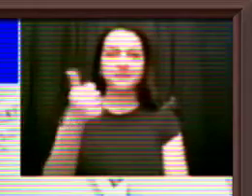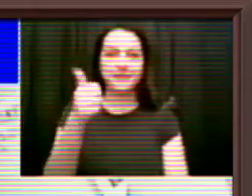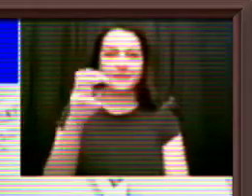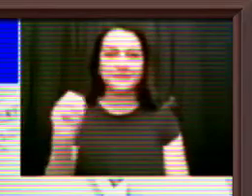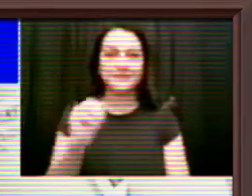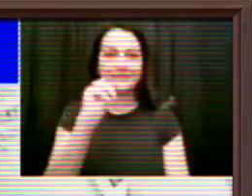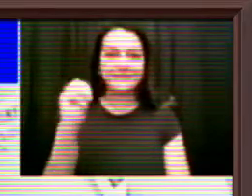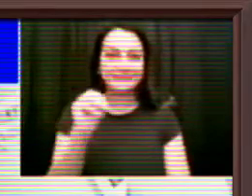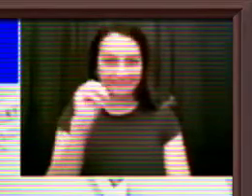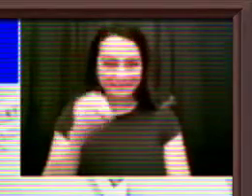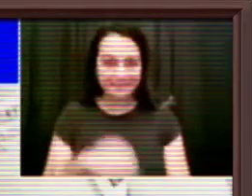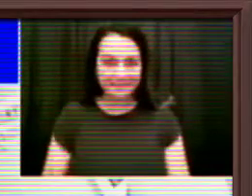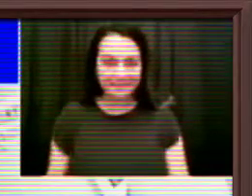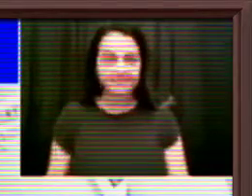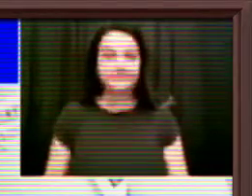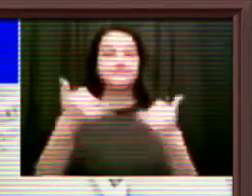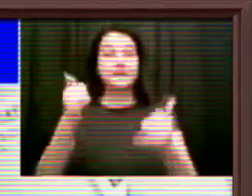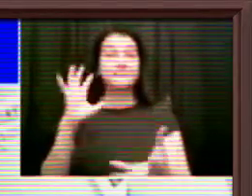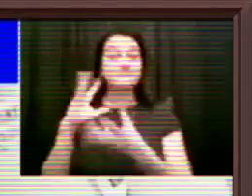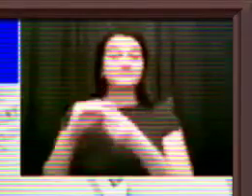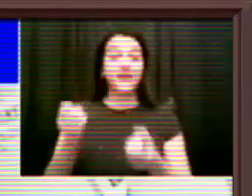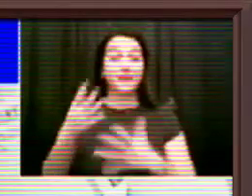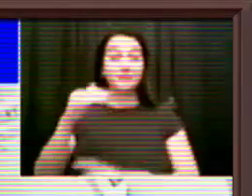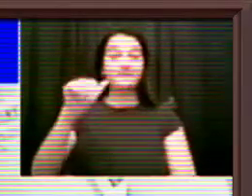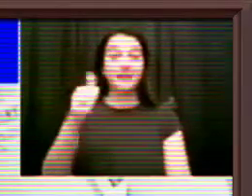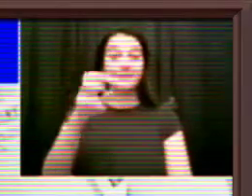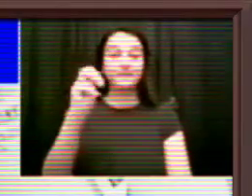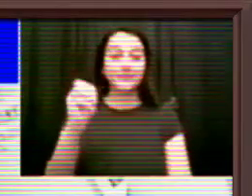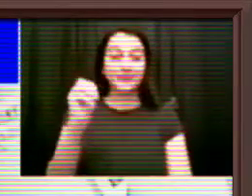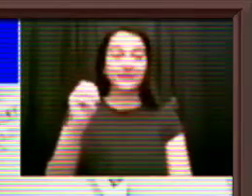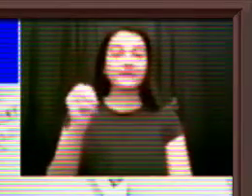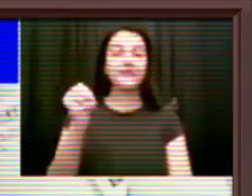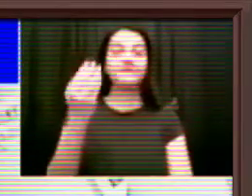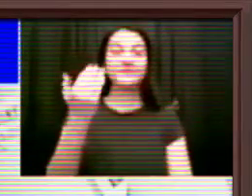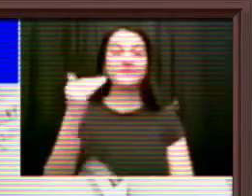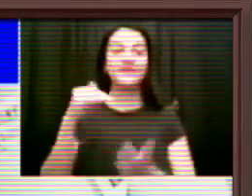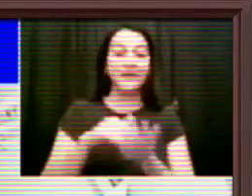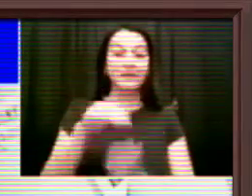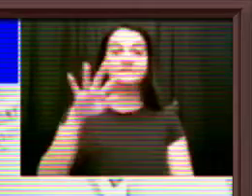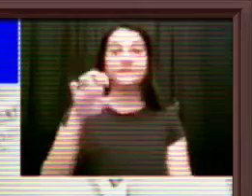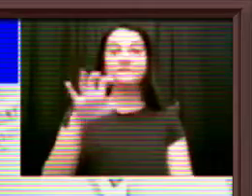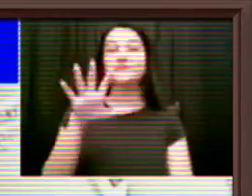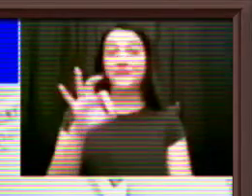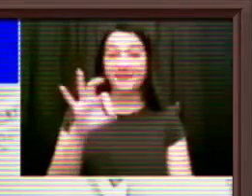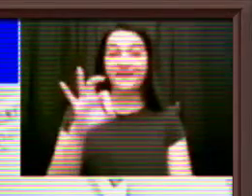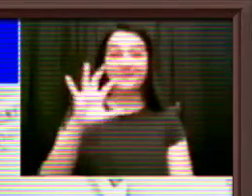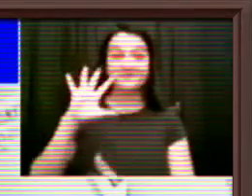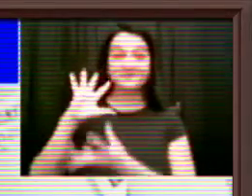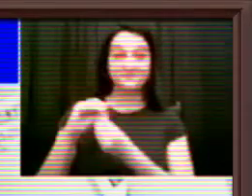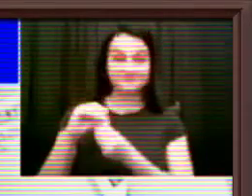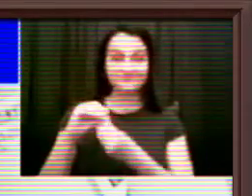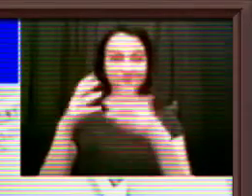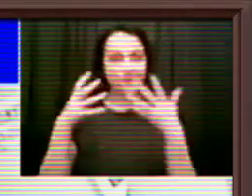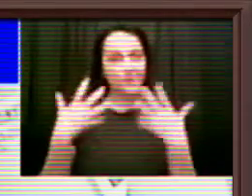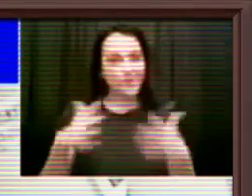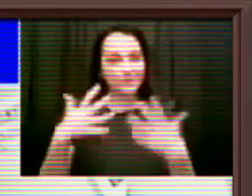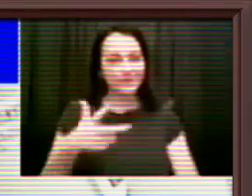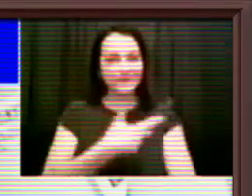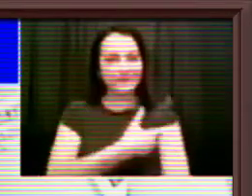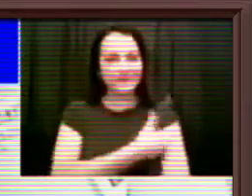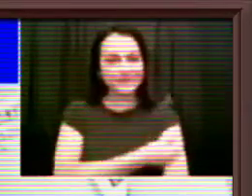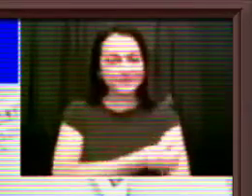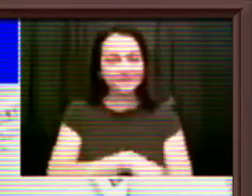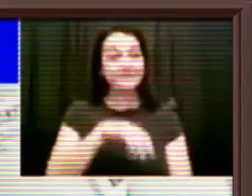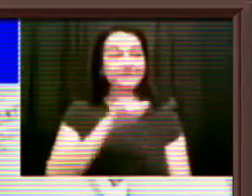of all, what would be the point of getting a mandate, of having a mandate,